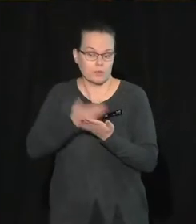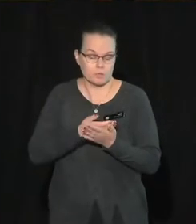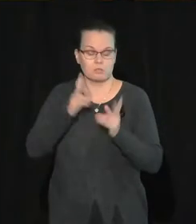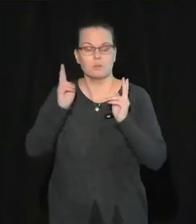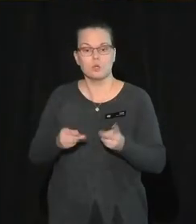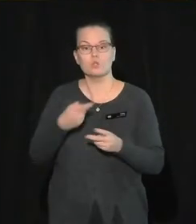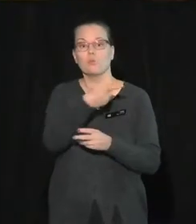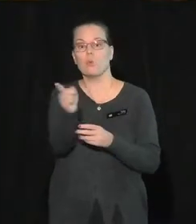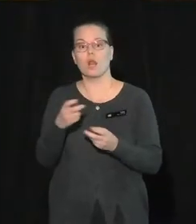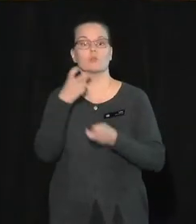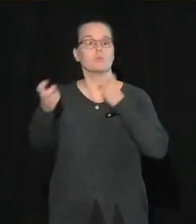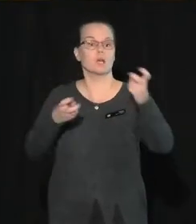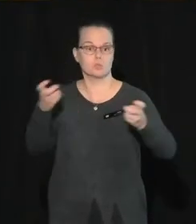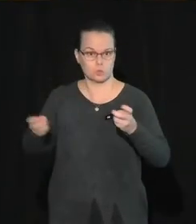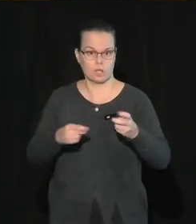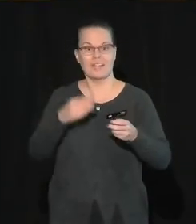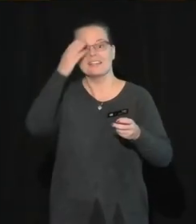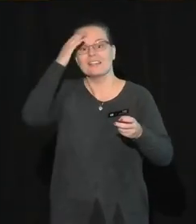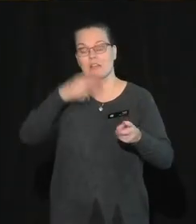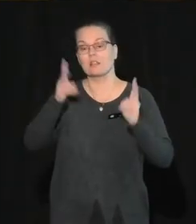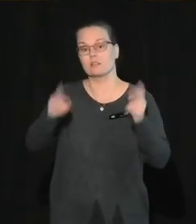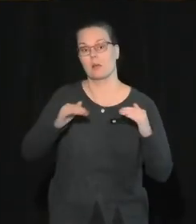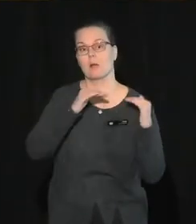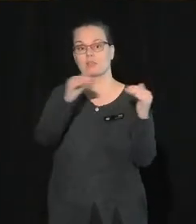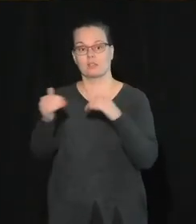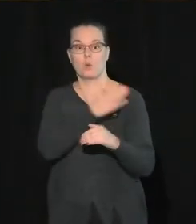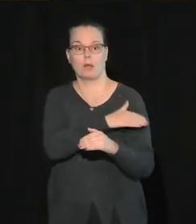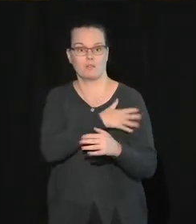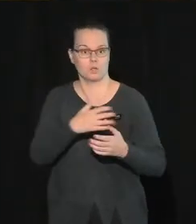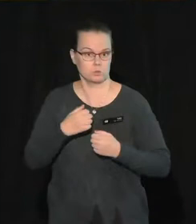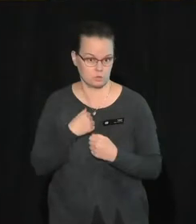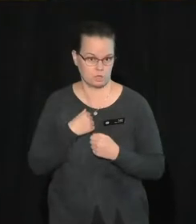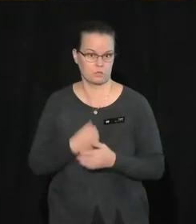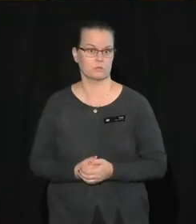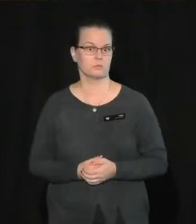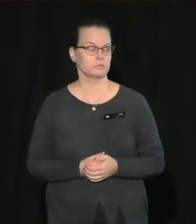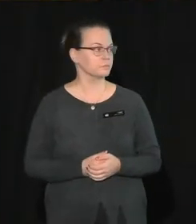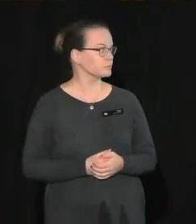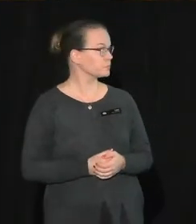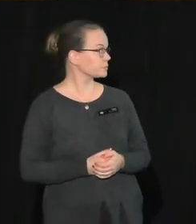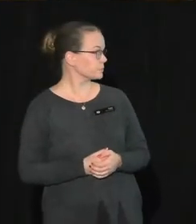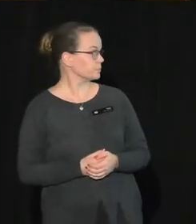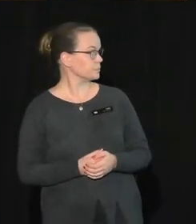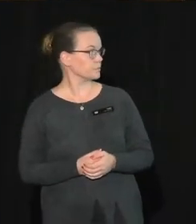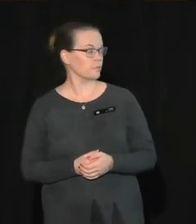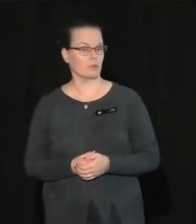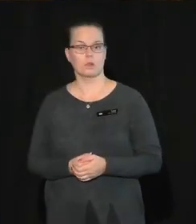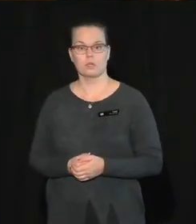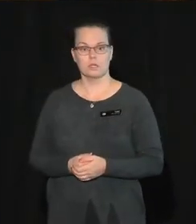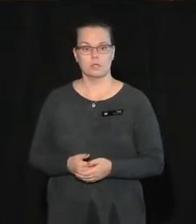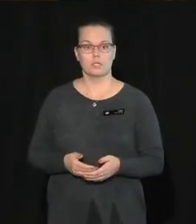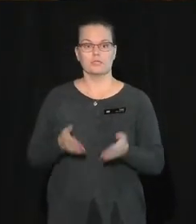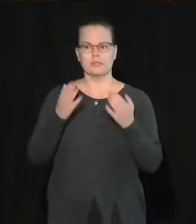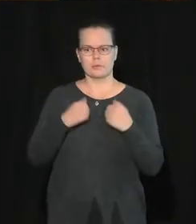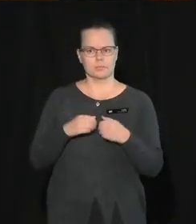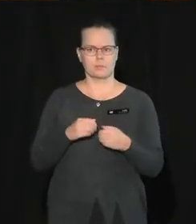we take advantages of the internal market. So going now to the content